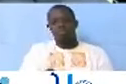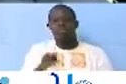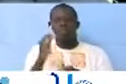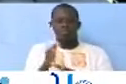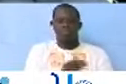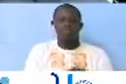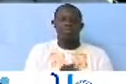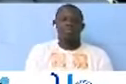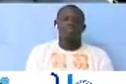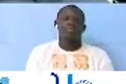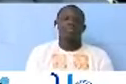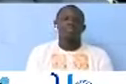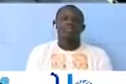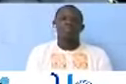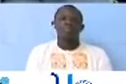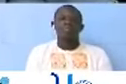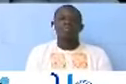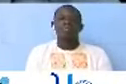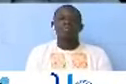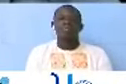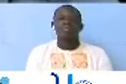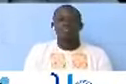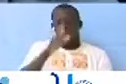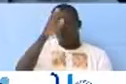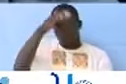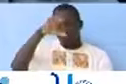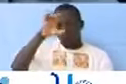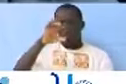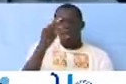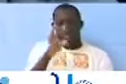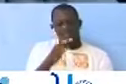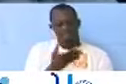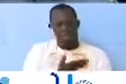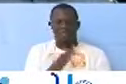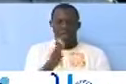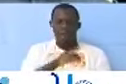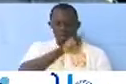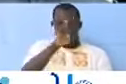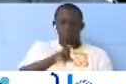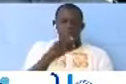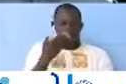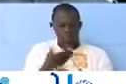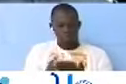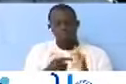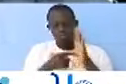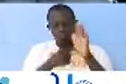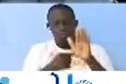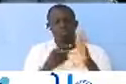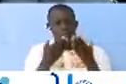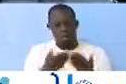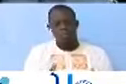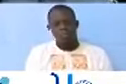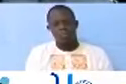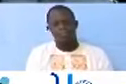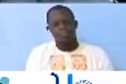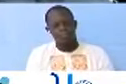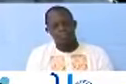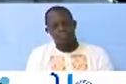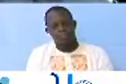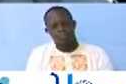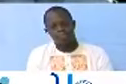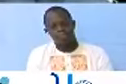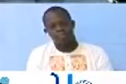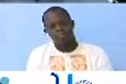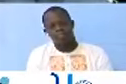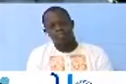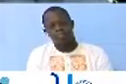mwida sedodi, pulila sedandiroro. Commissioners, if you have any questions to ask them, please indicate. Silam commissional, ningatra mumu enjininkaro